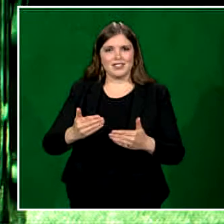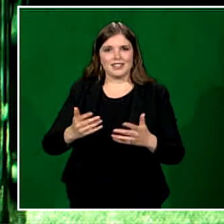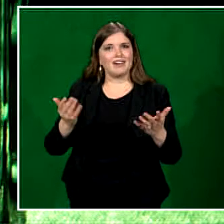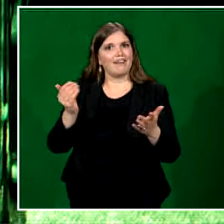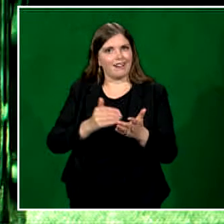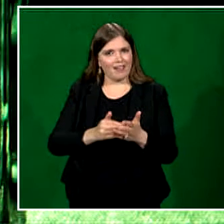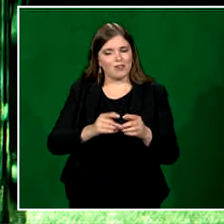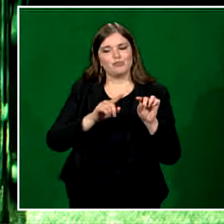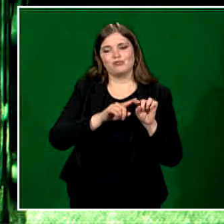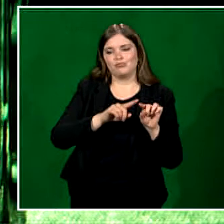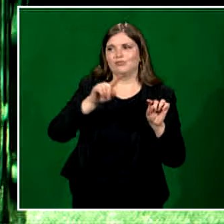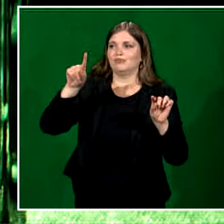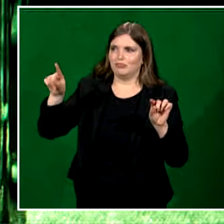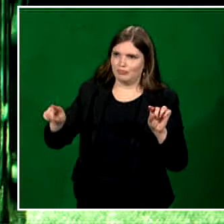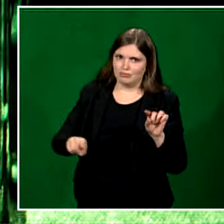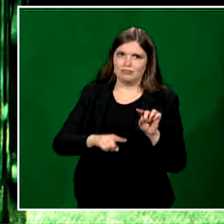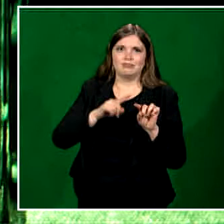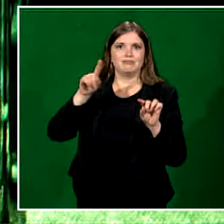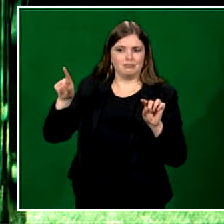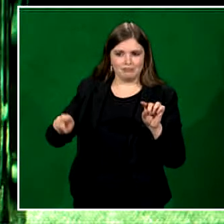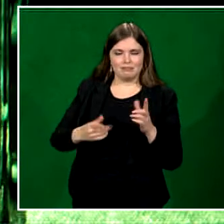manner.